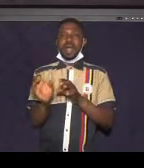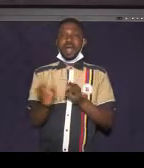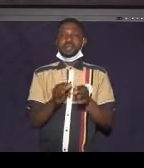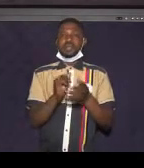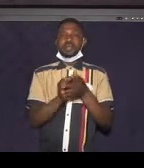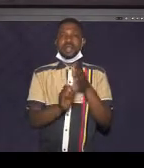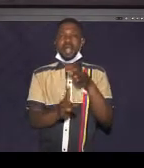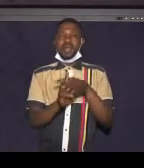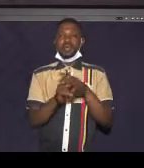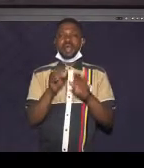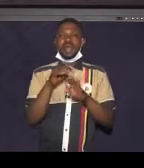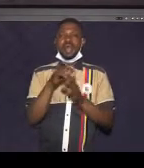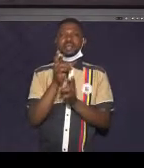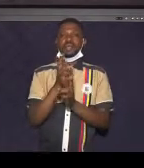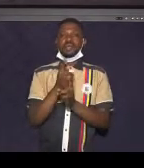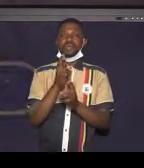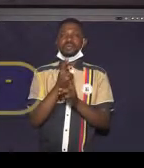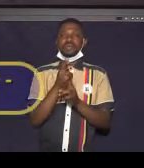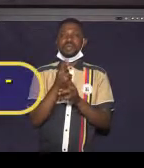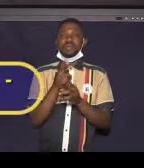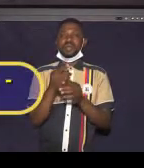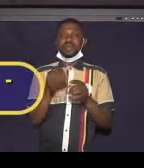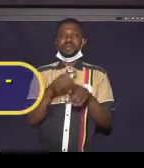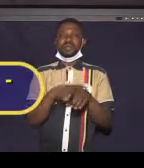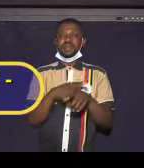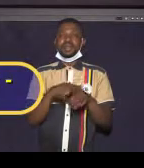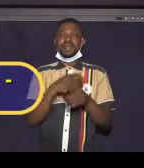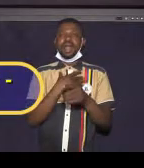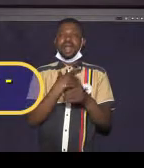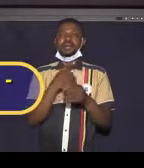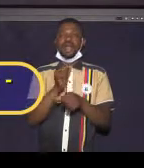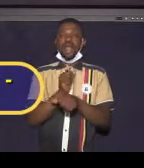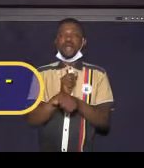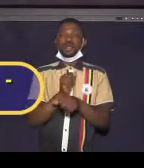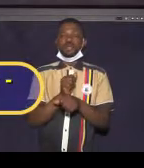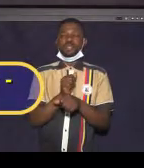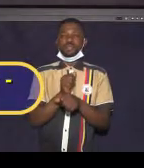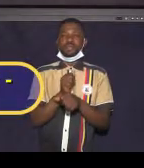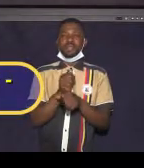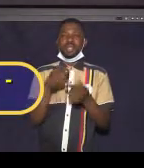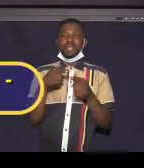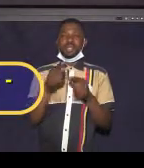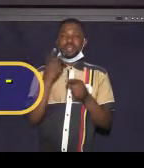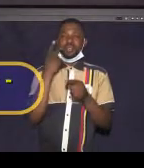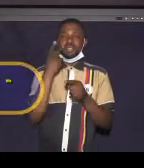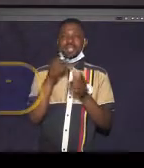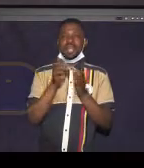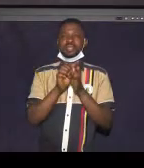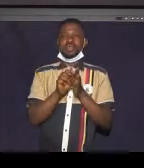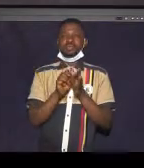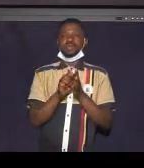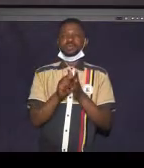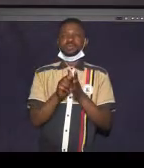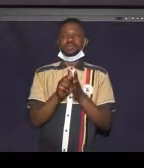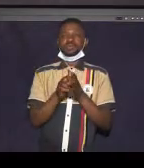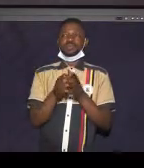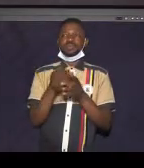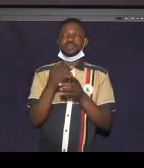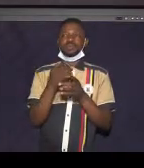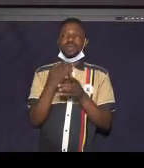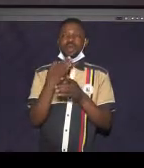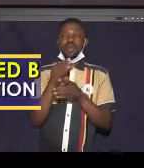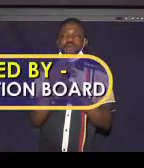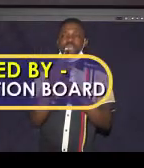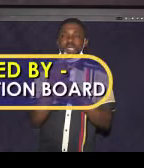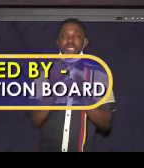that occurs at regular intervals or an occupation. Let's look at examples of